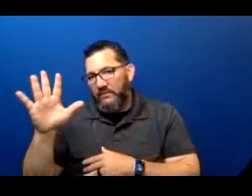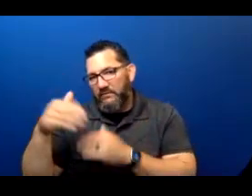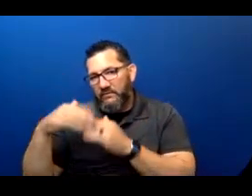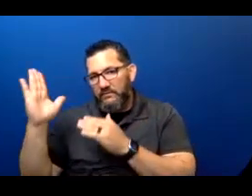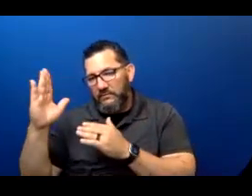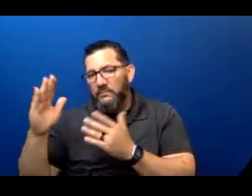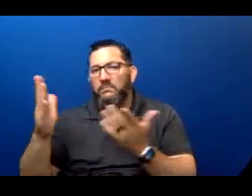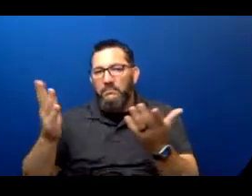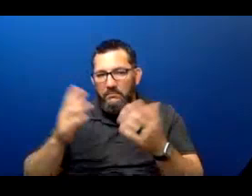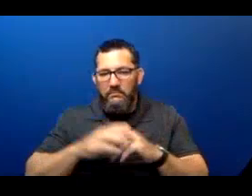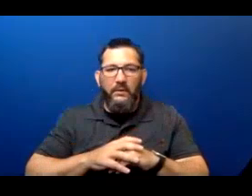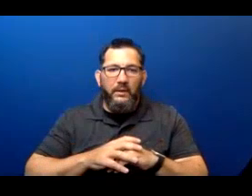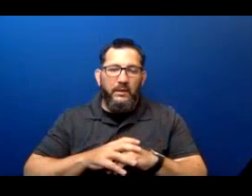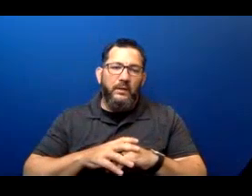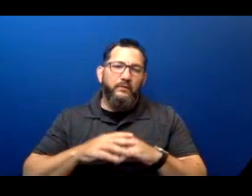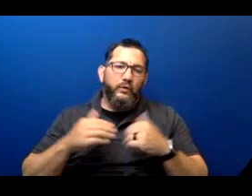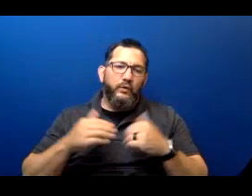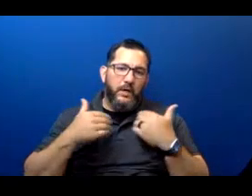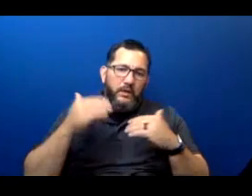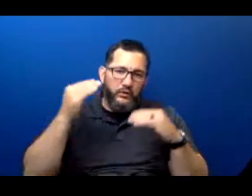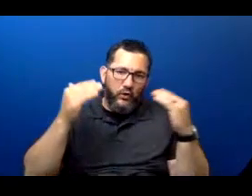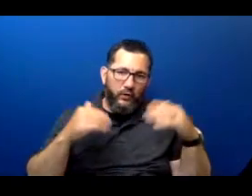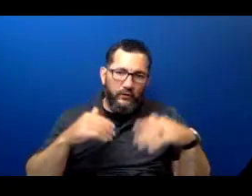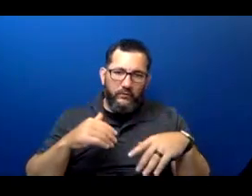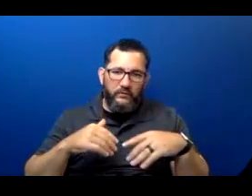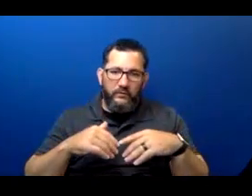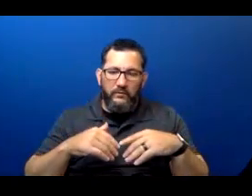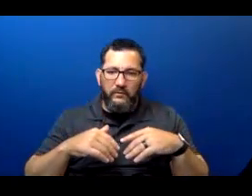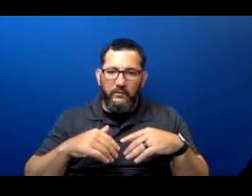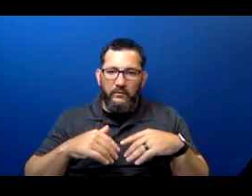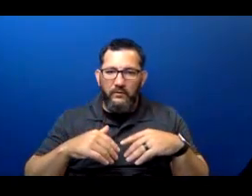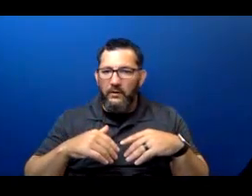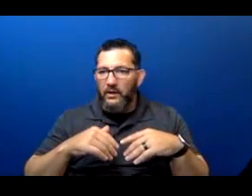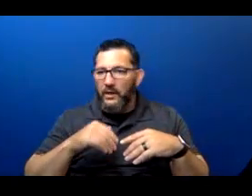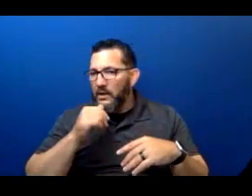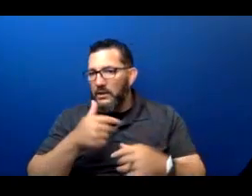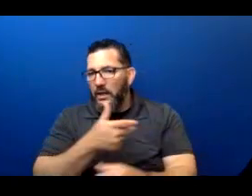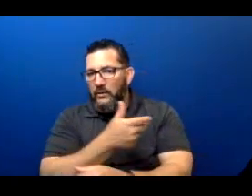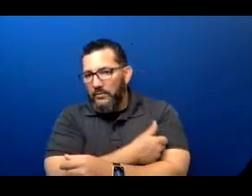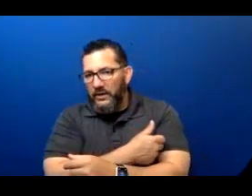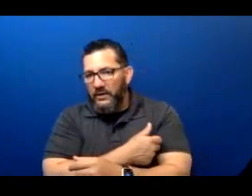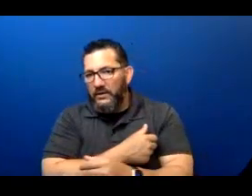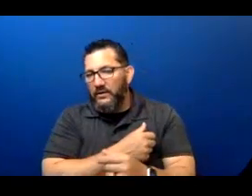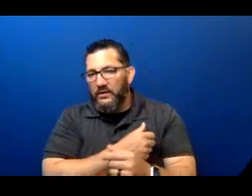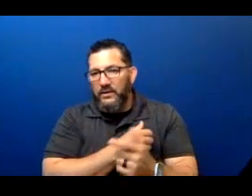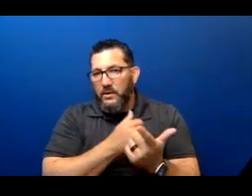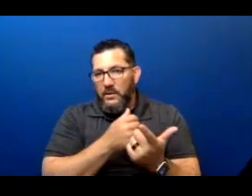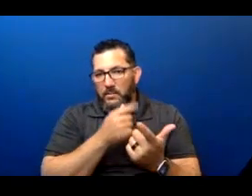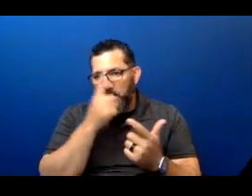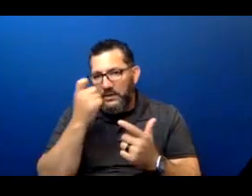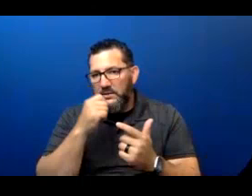So it's likely that the younger adults were not being routinely vaccinated before the recommendation update.